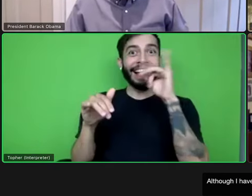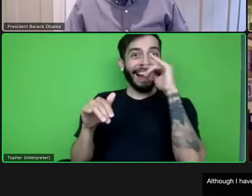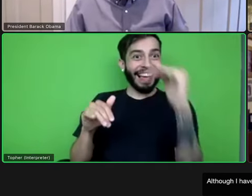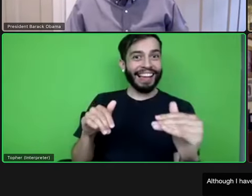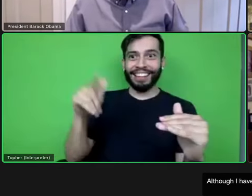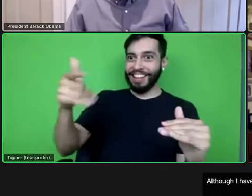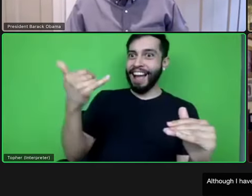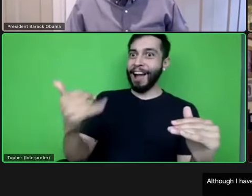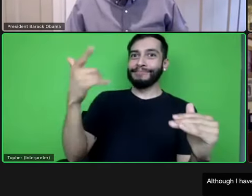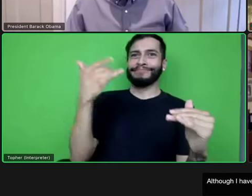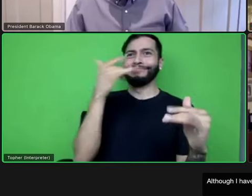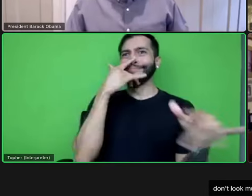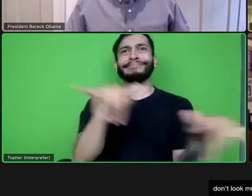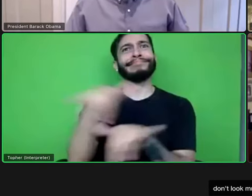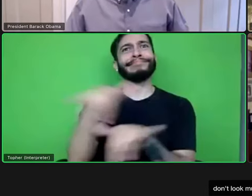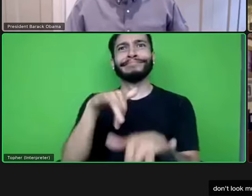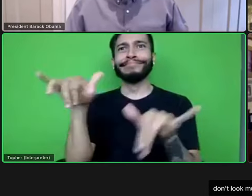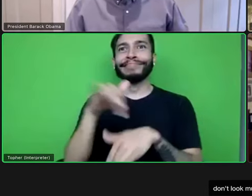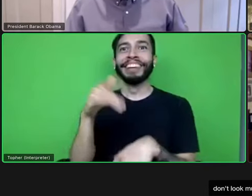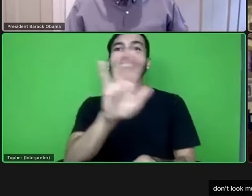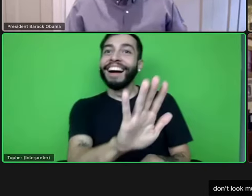Since I dye my hair.